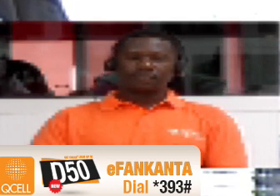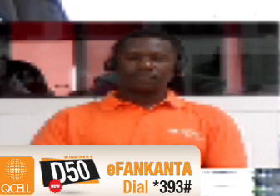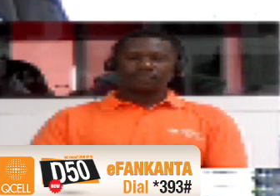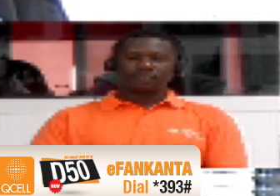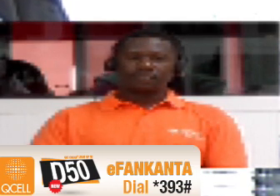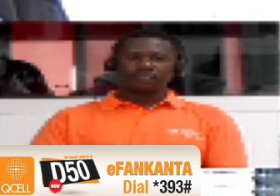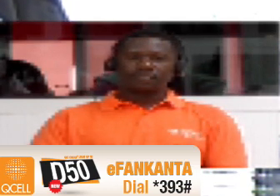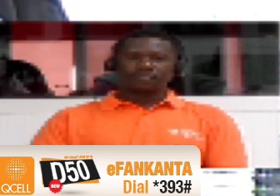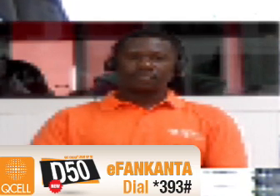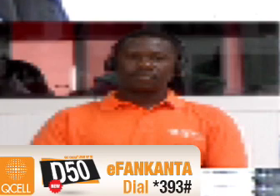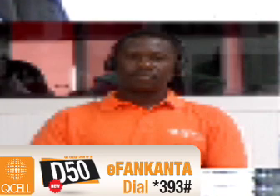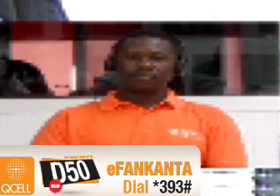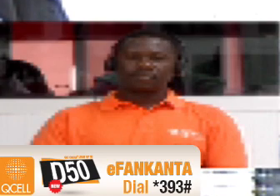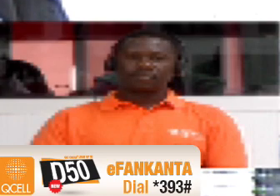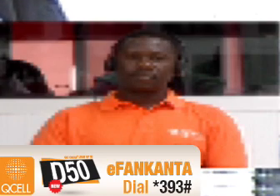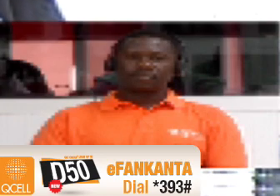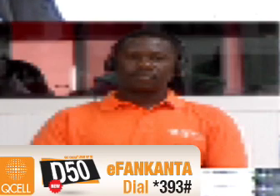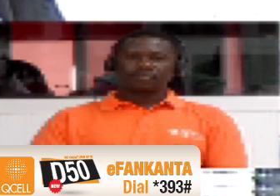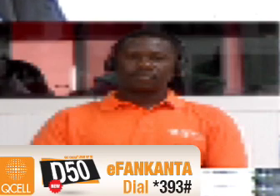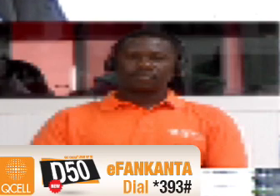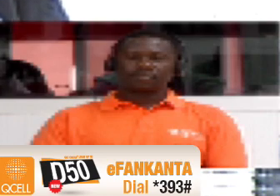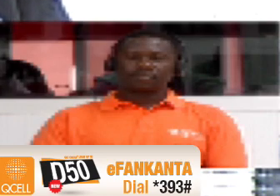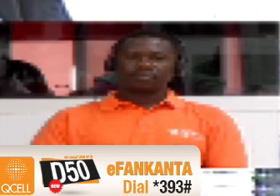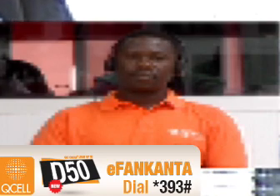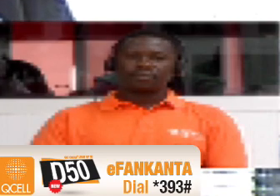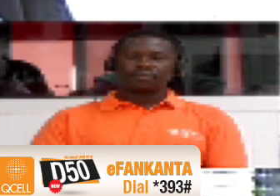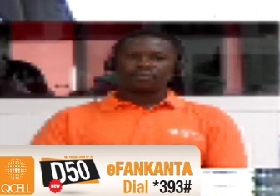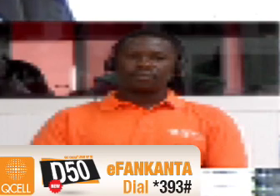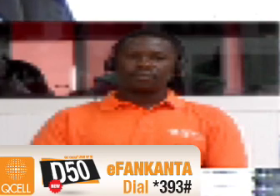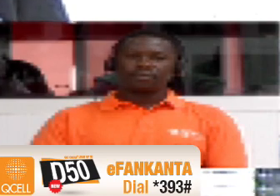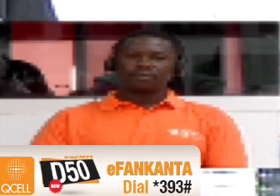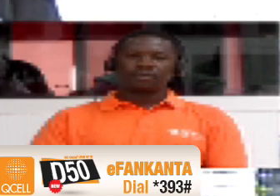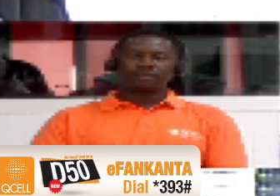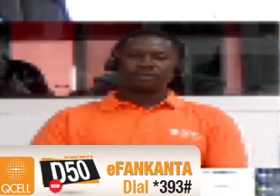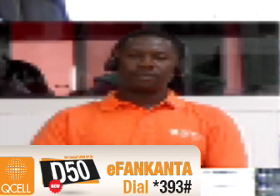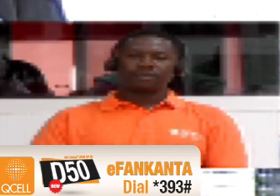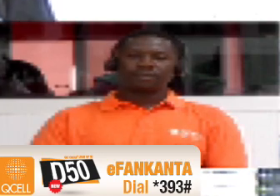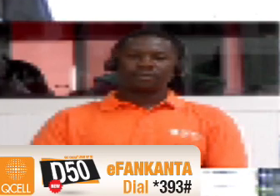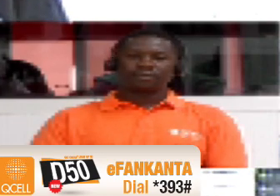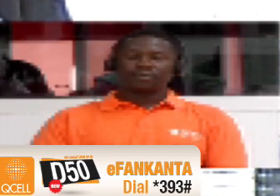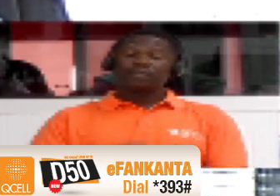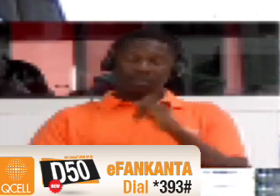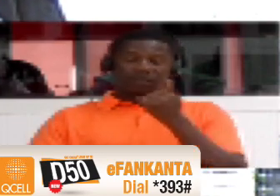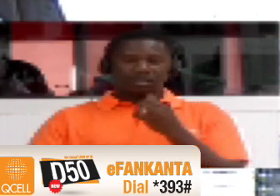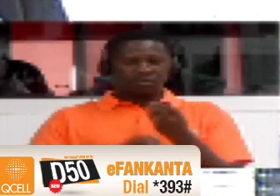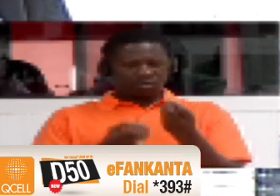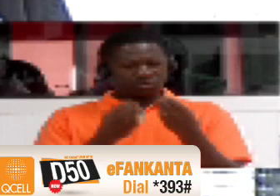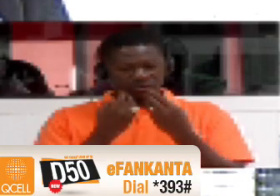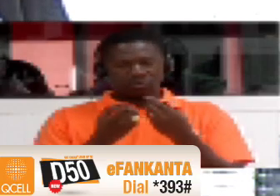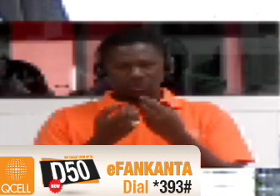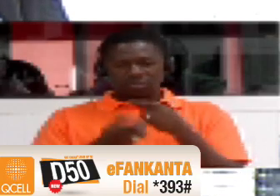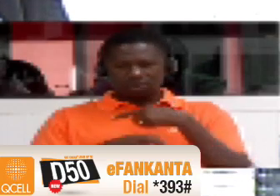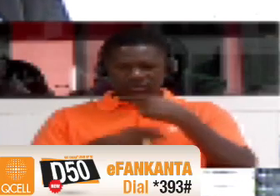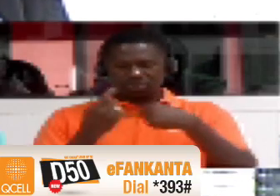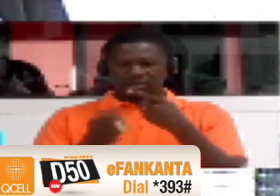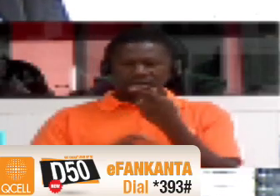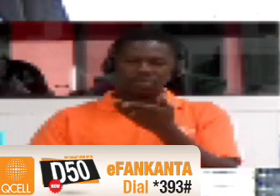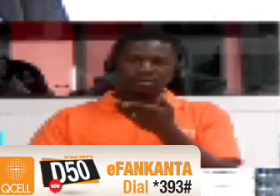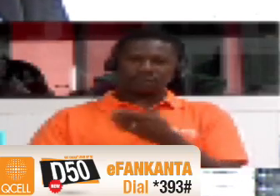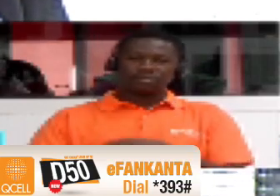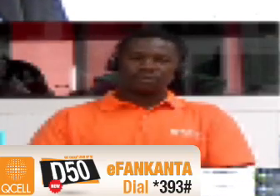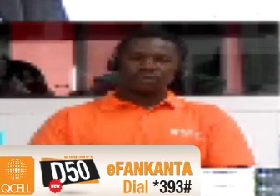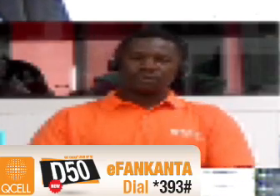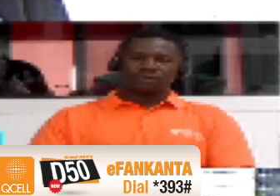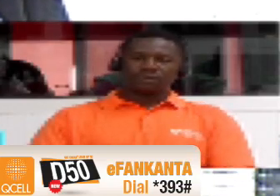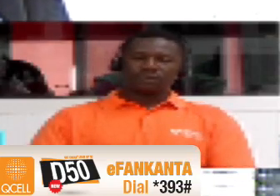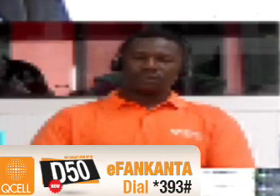fong munimun alkamunimune keji. Yo for molien, eh? Yes, we were just told that.